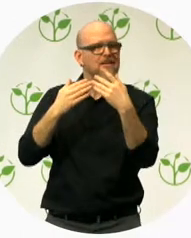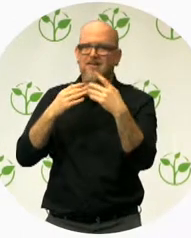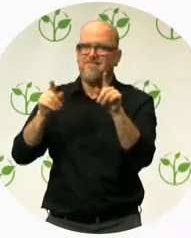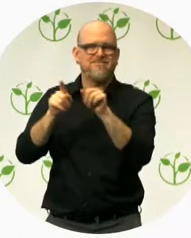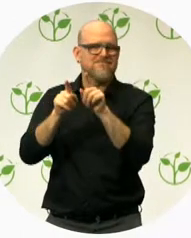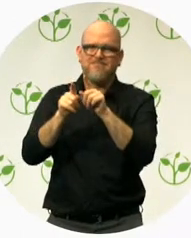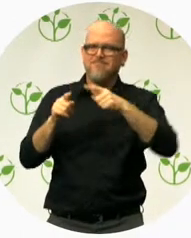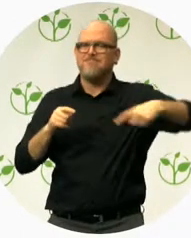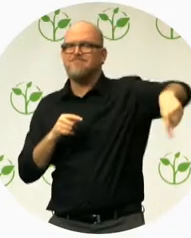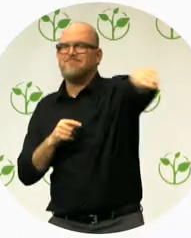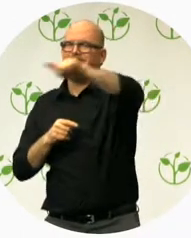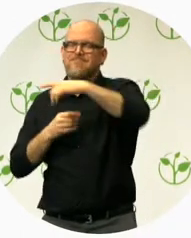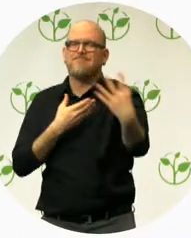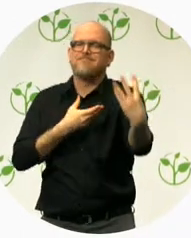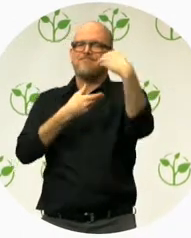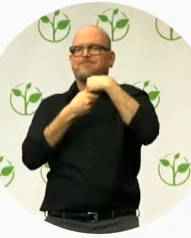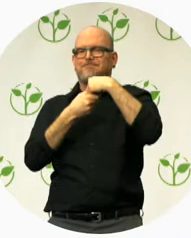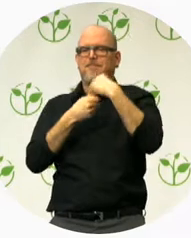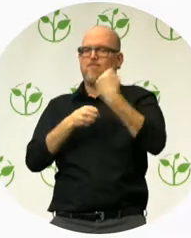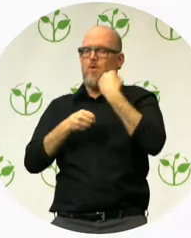continuing and sustaining support.